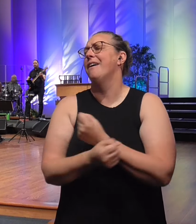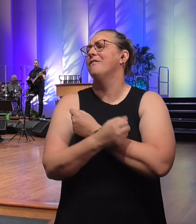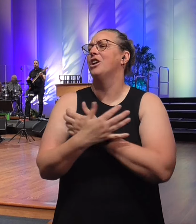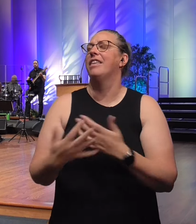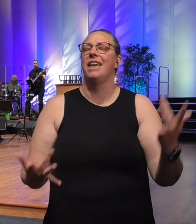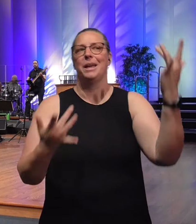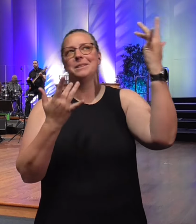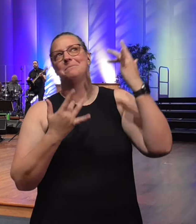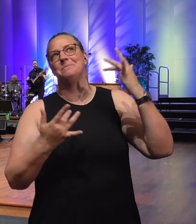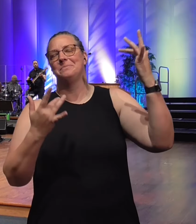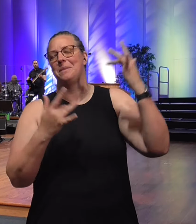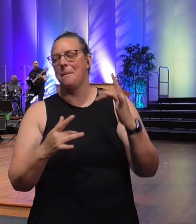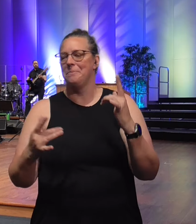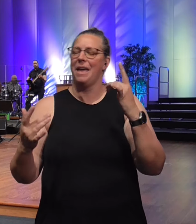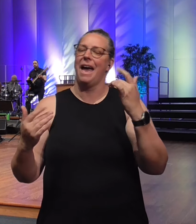bursting with hope, coming